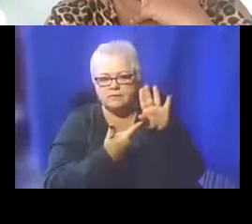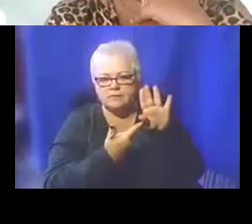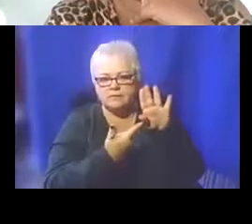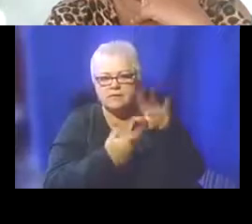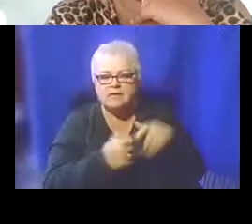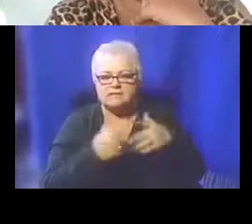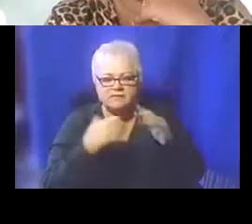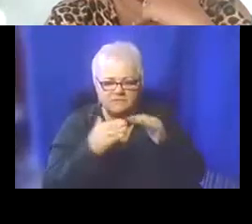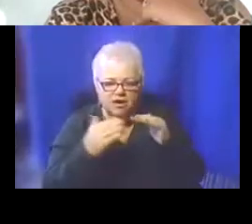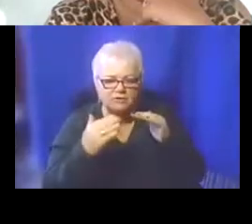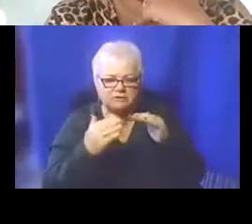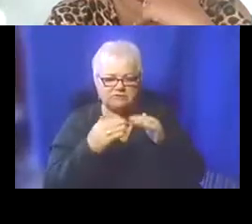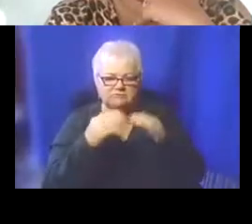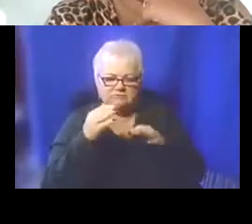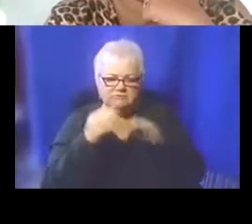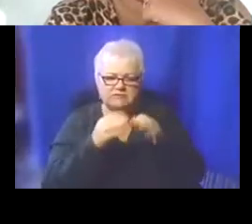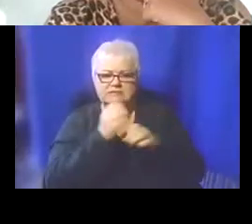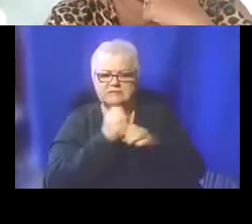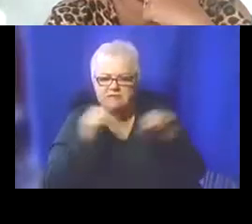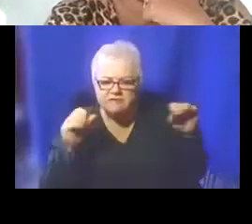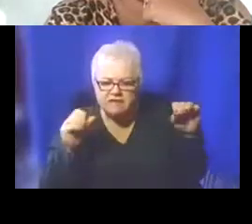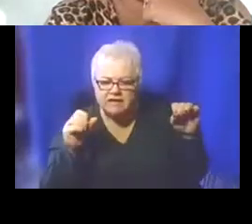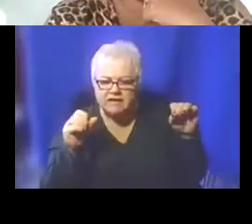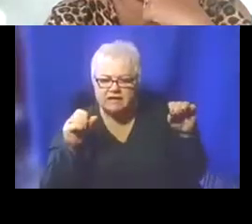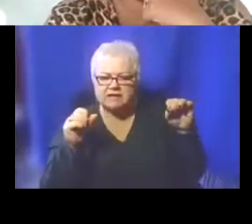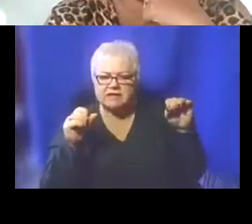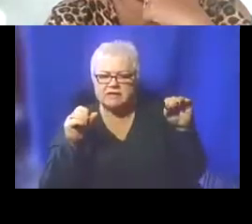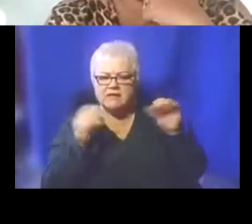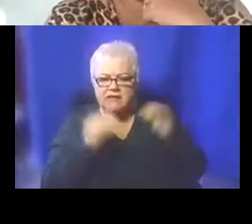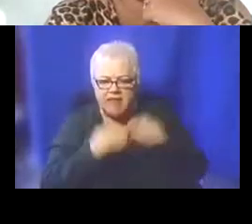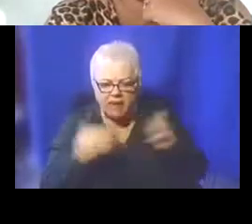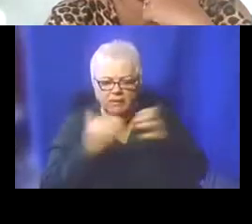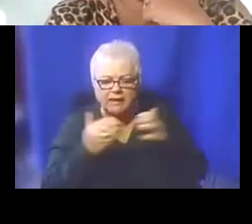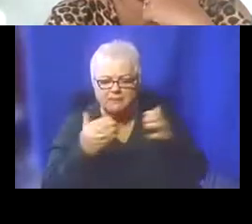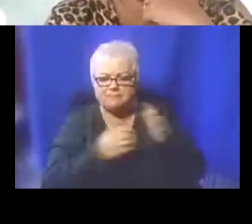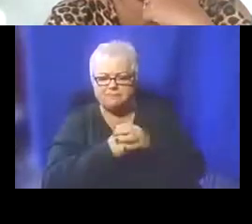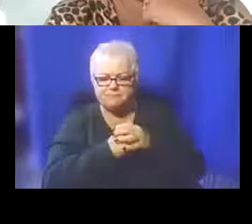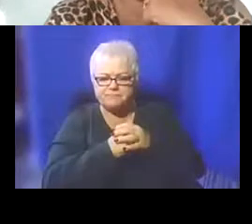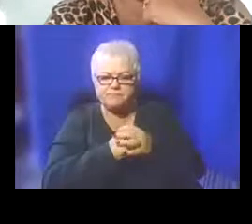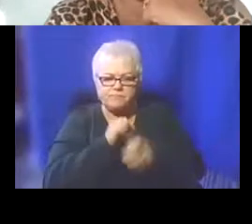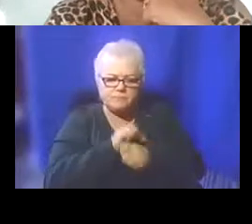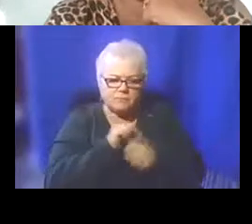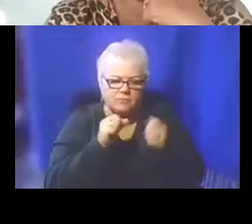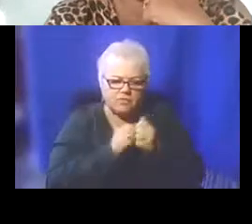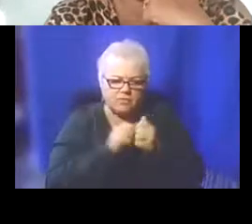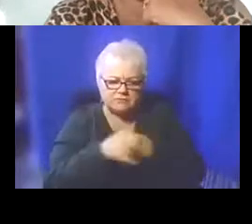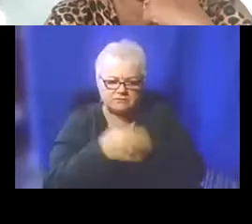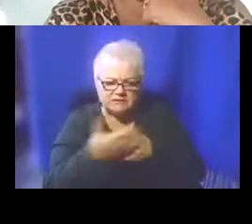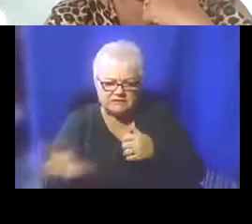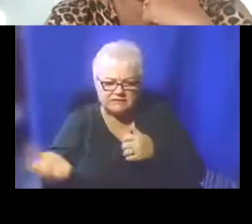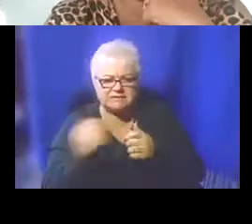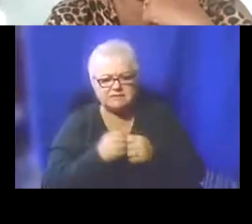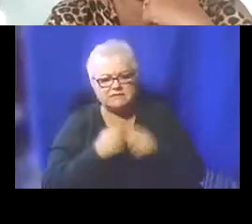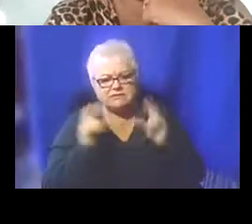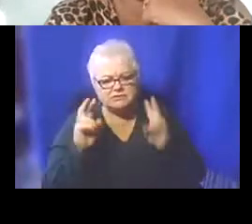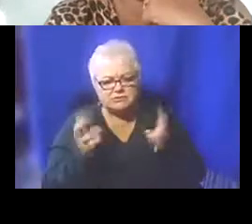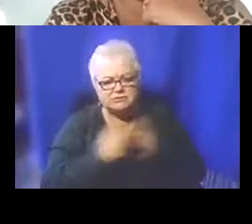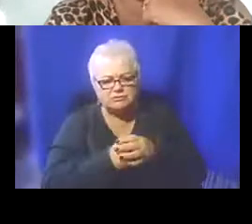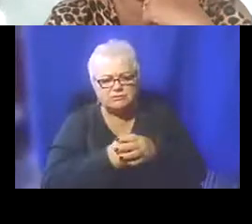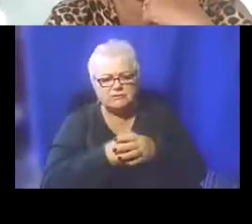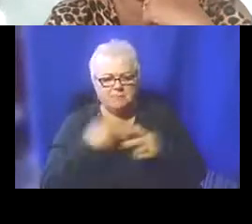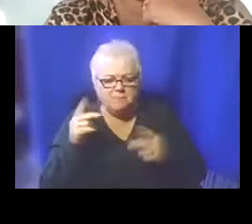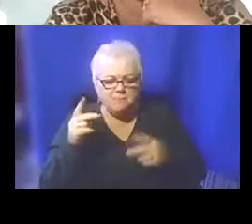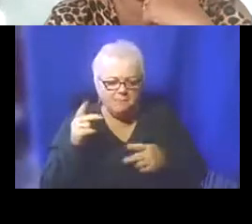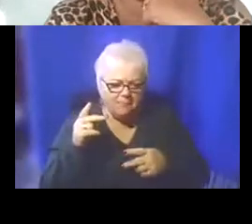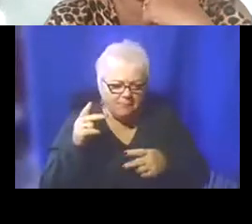fairness and justice and safety and equity. We got to work with some of those clinical things, some of those issues of panic and